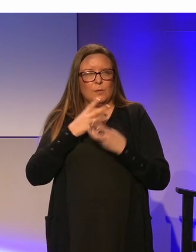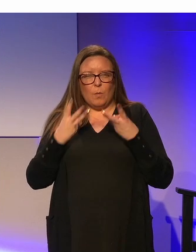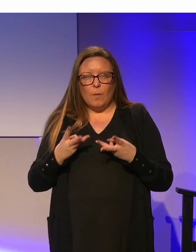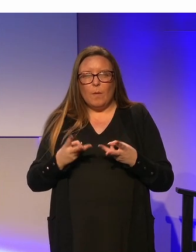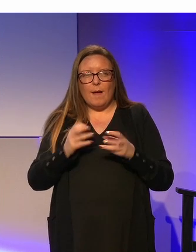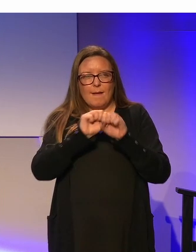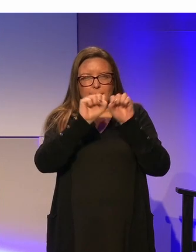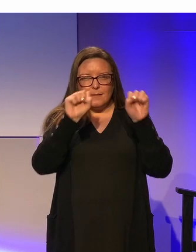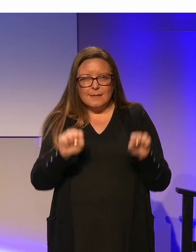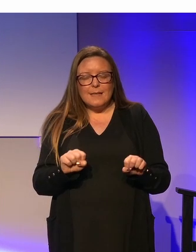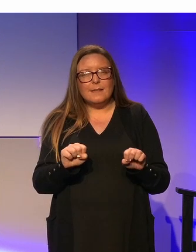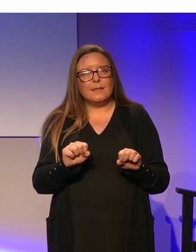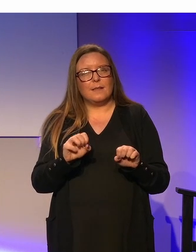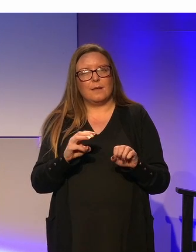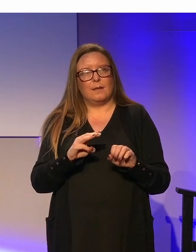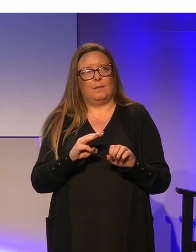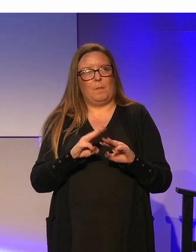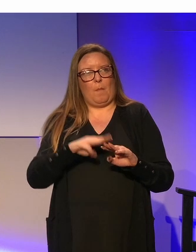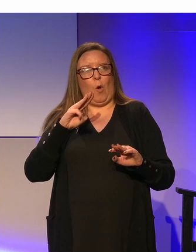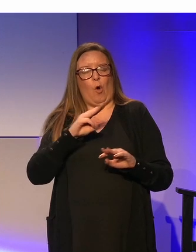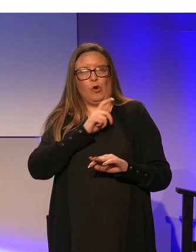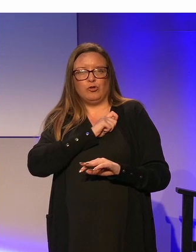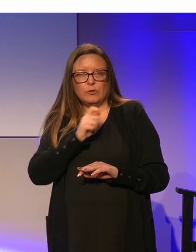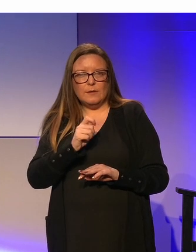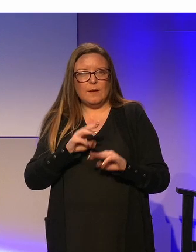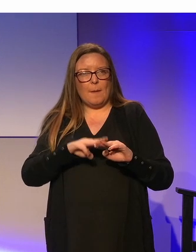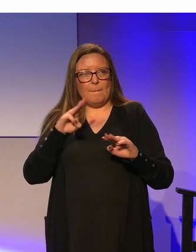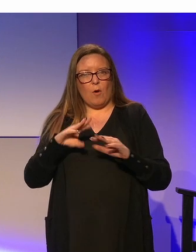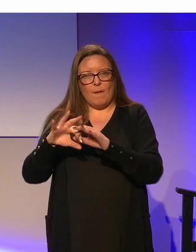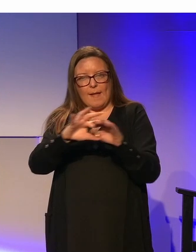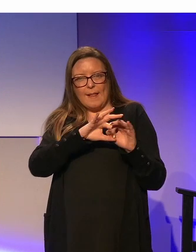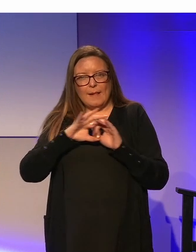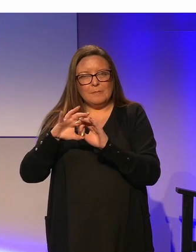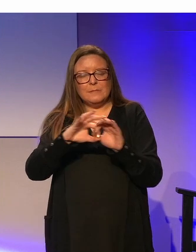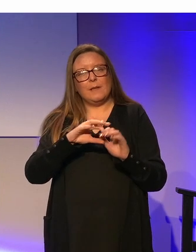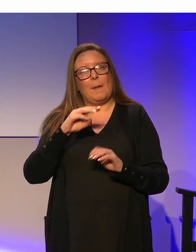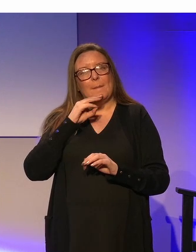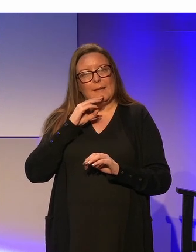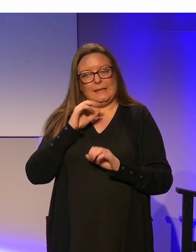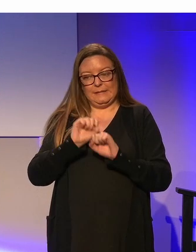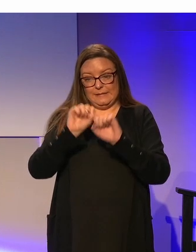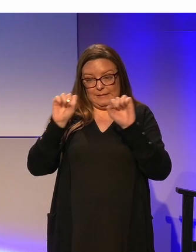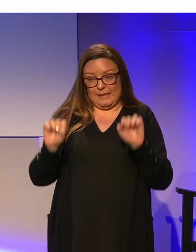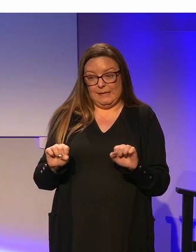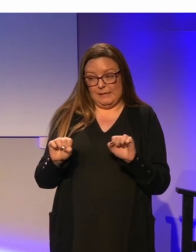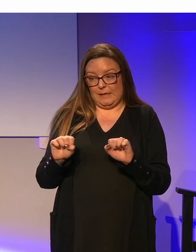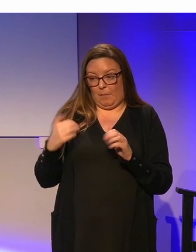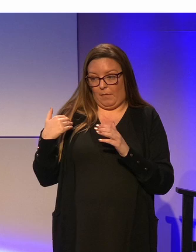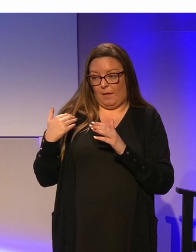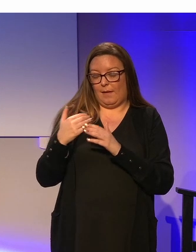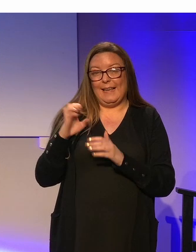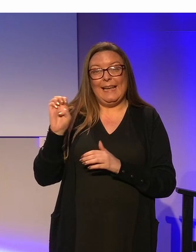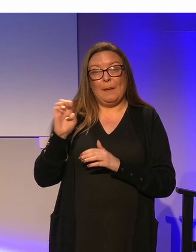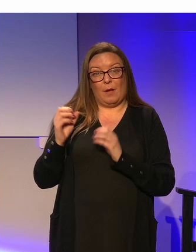was more mutually trusting, that was more collaborative, so that our system could get to the stage that Emma talked about in